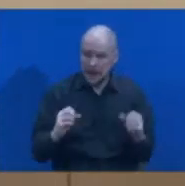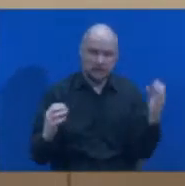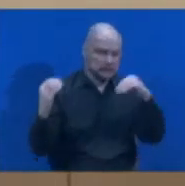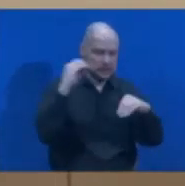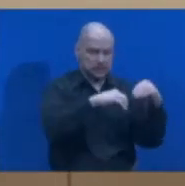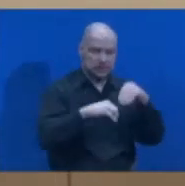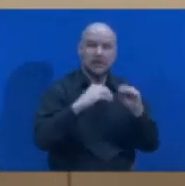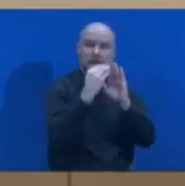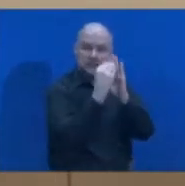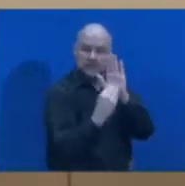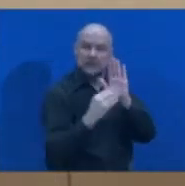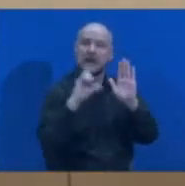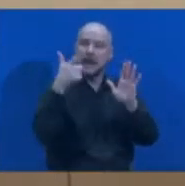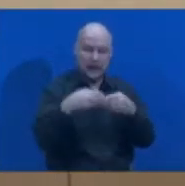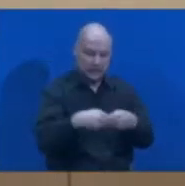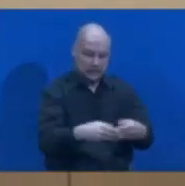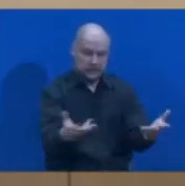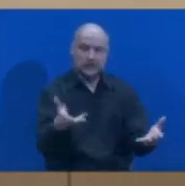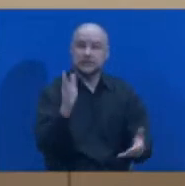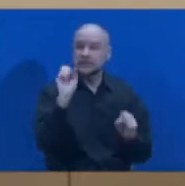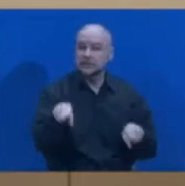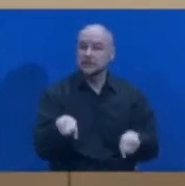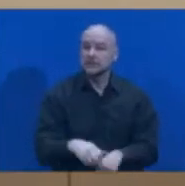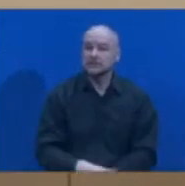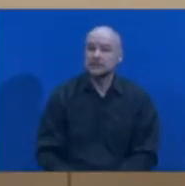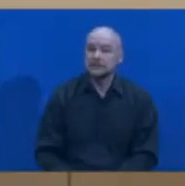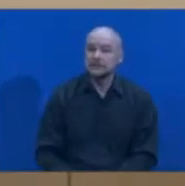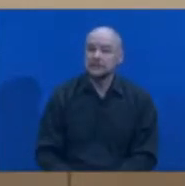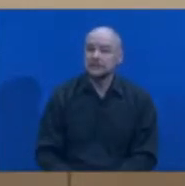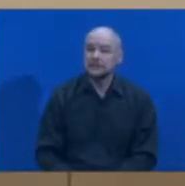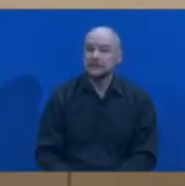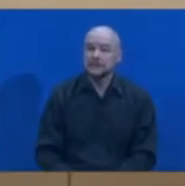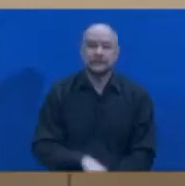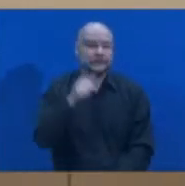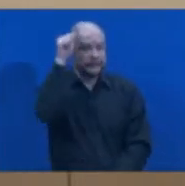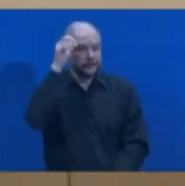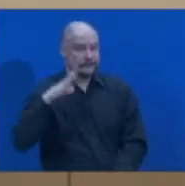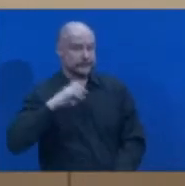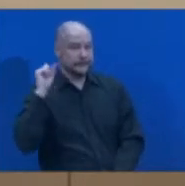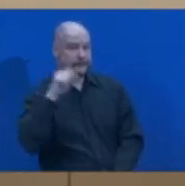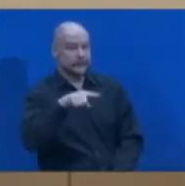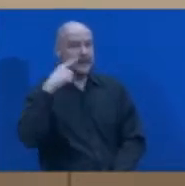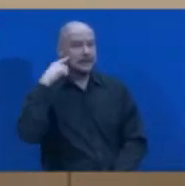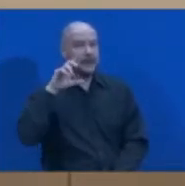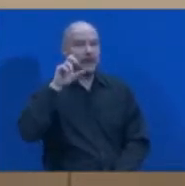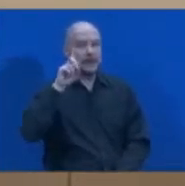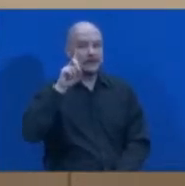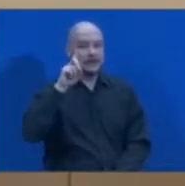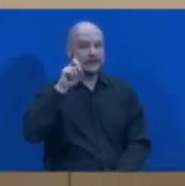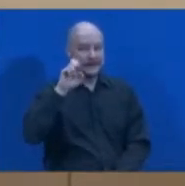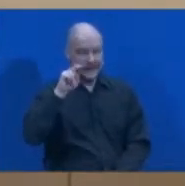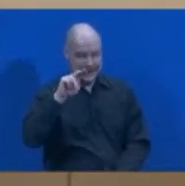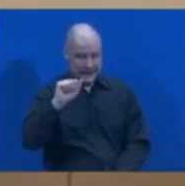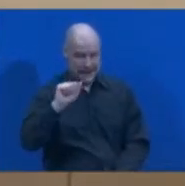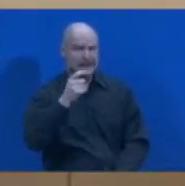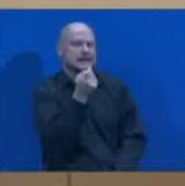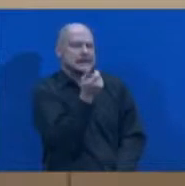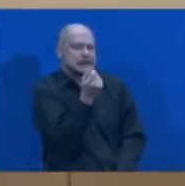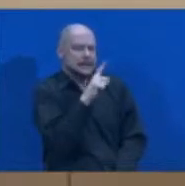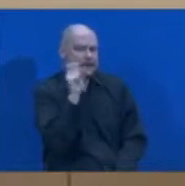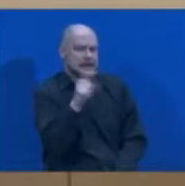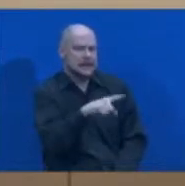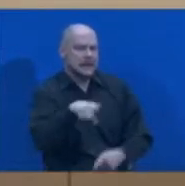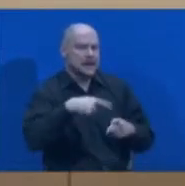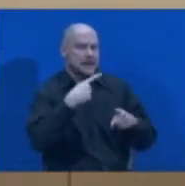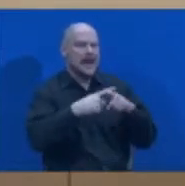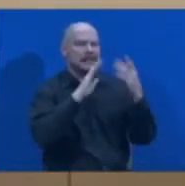order. Are you seeing, or are you hearing from the town specifically about any more towns that are okay with going with the state,